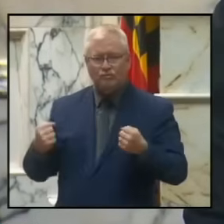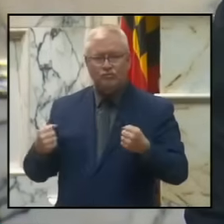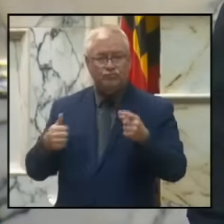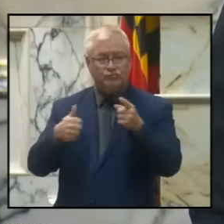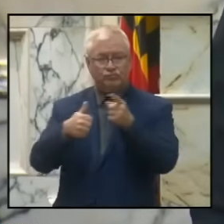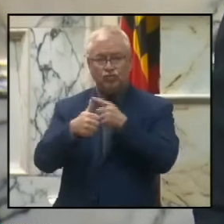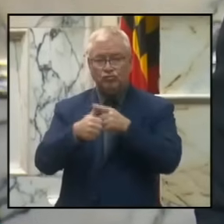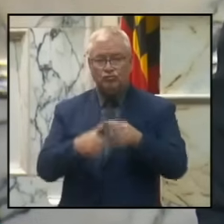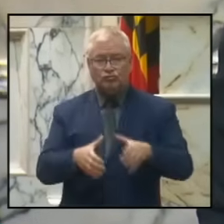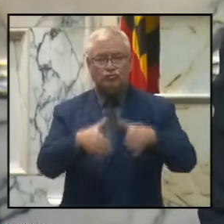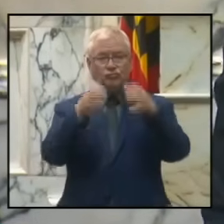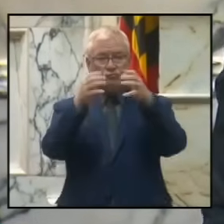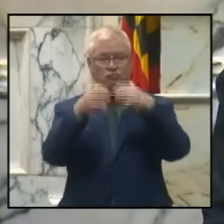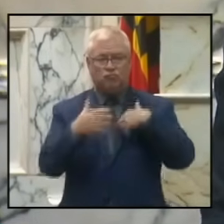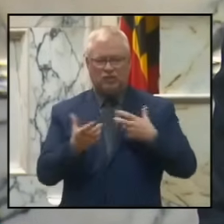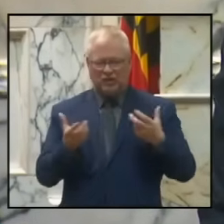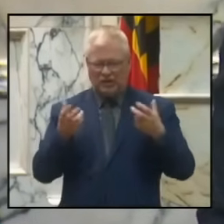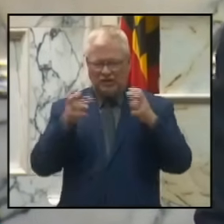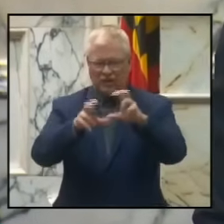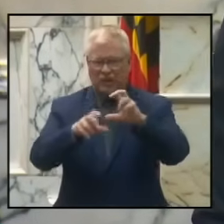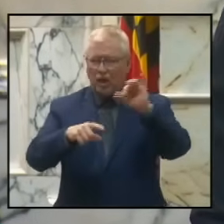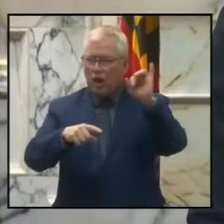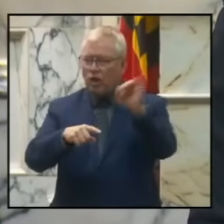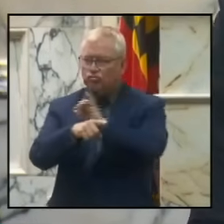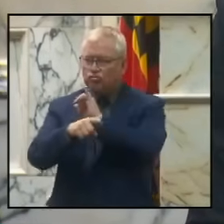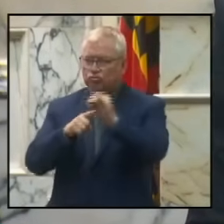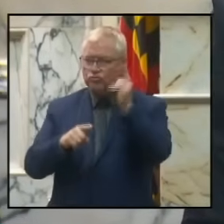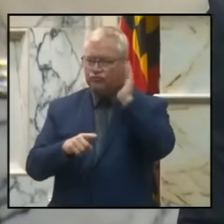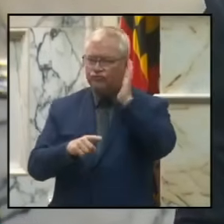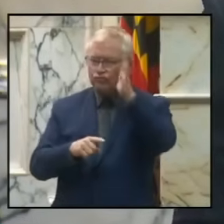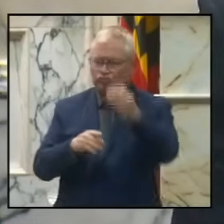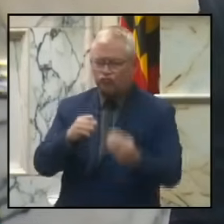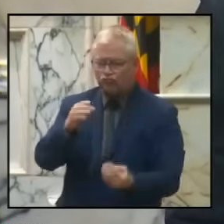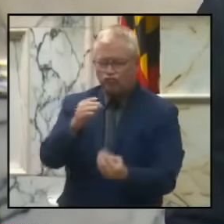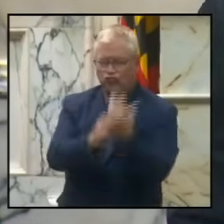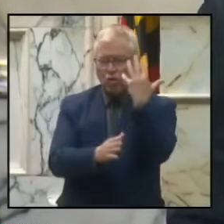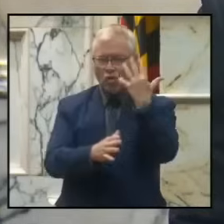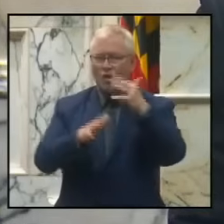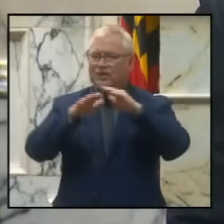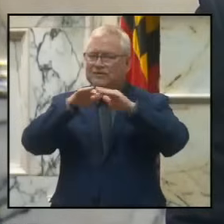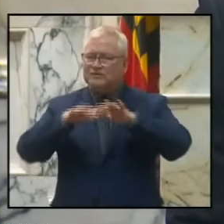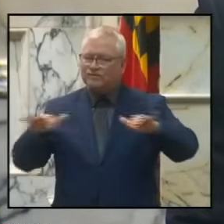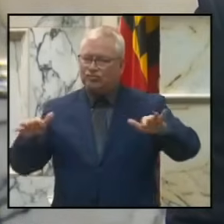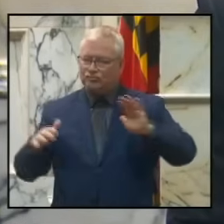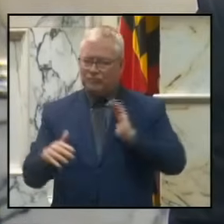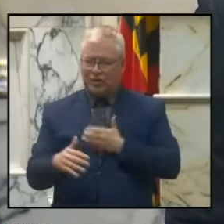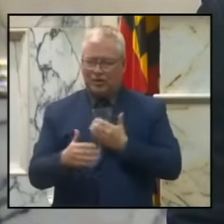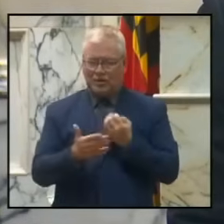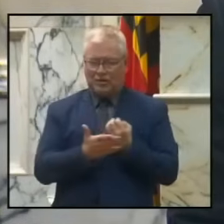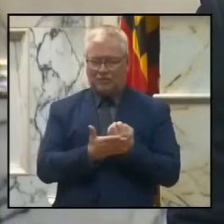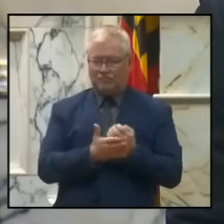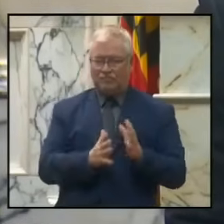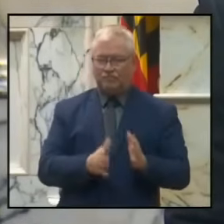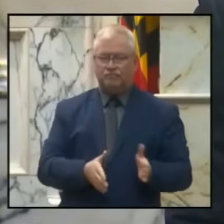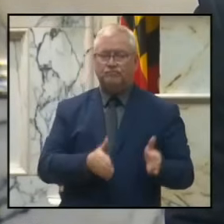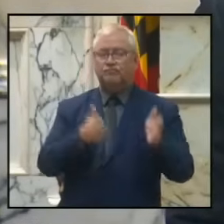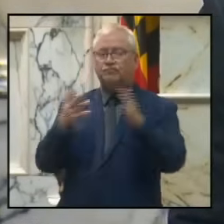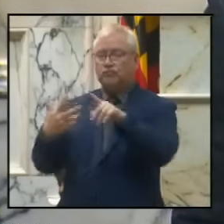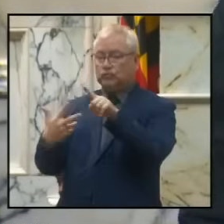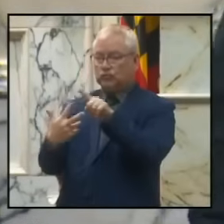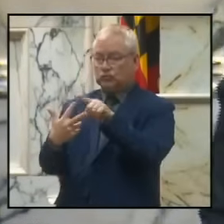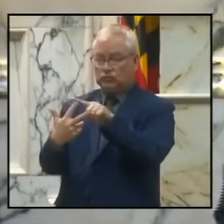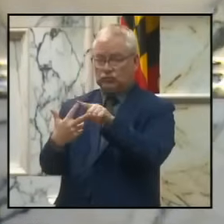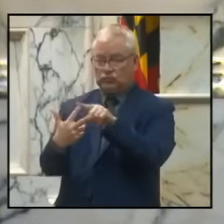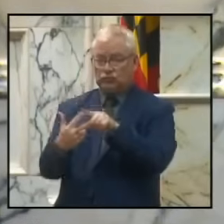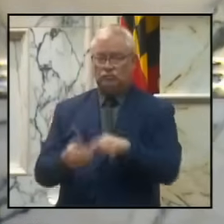in industries of the future that will grow and diversify our economy. Second, we will